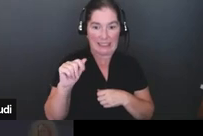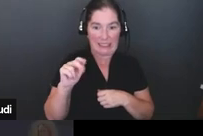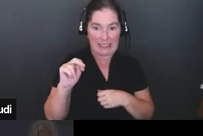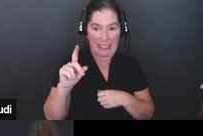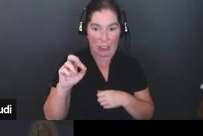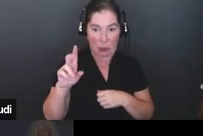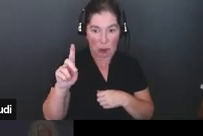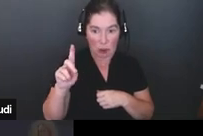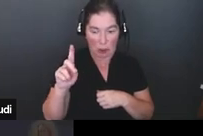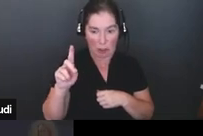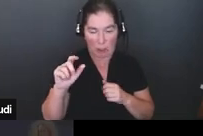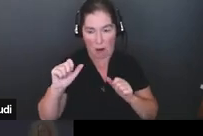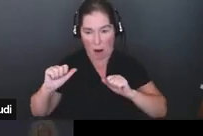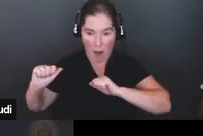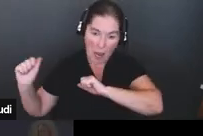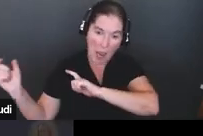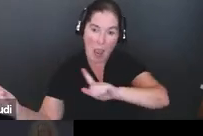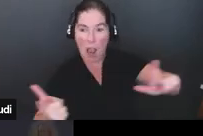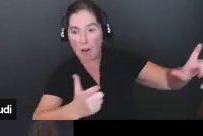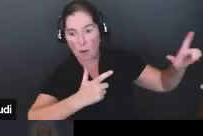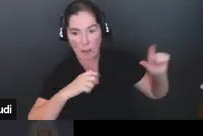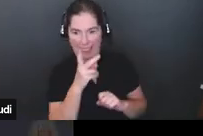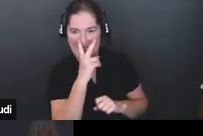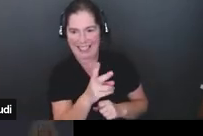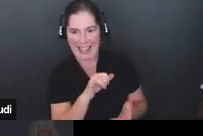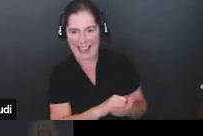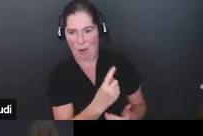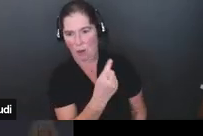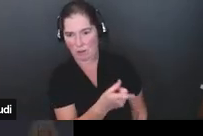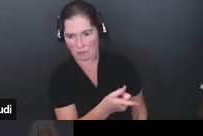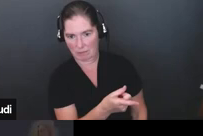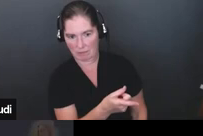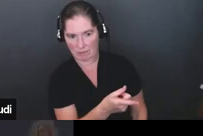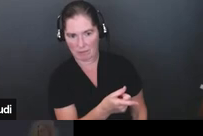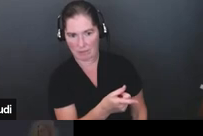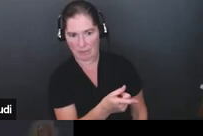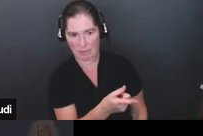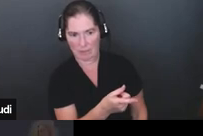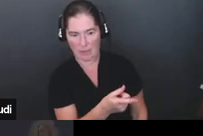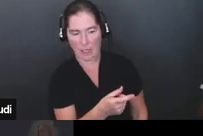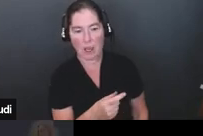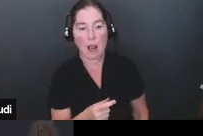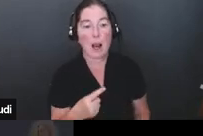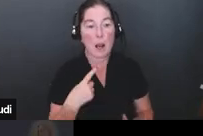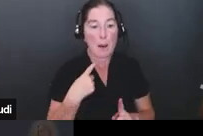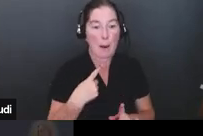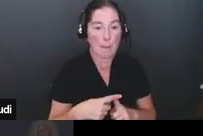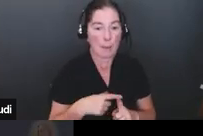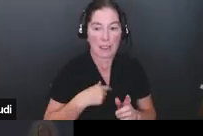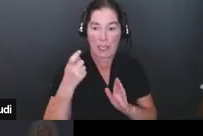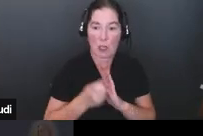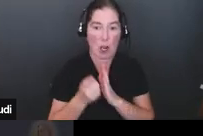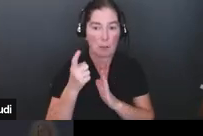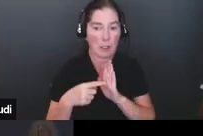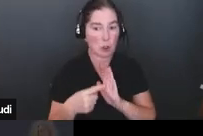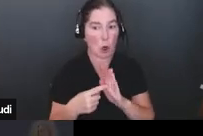everybody in the class would have access to this channel. And I can also automatically show this channel in